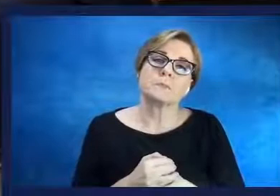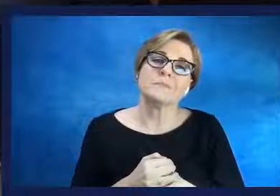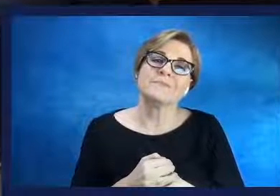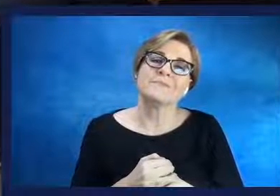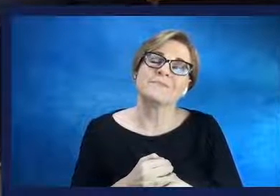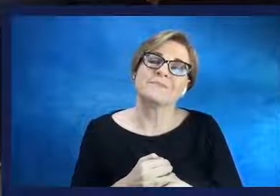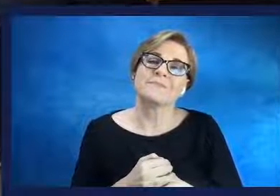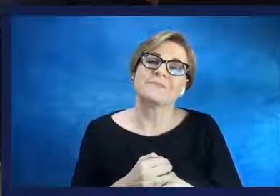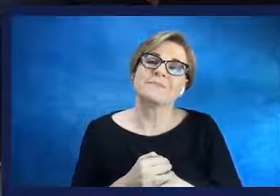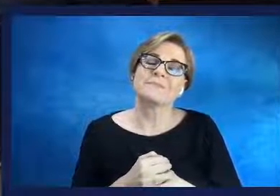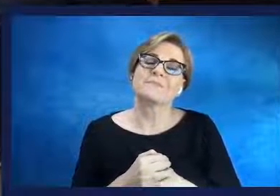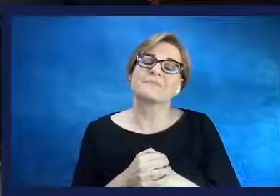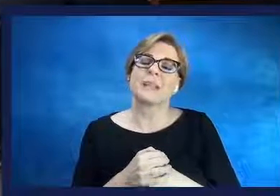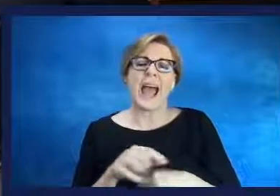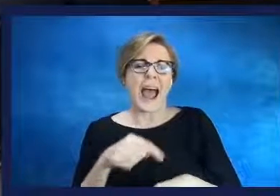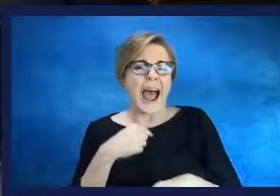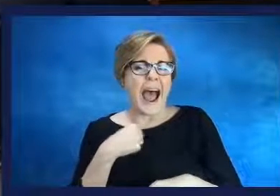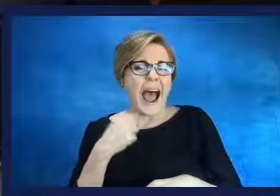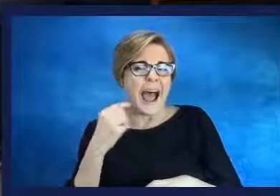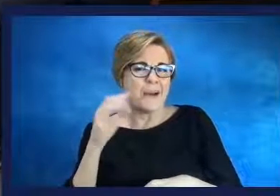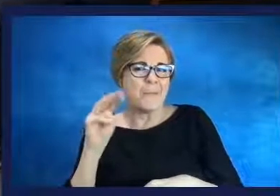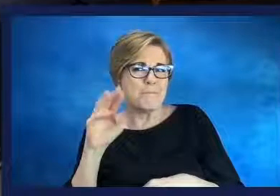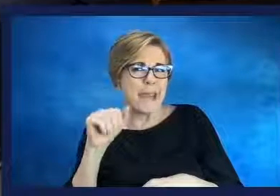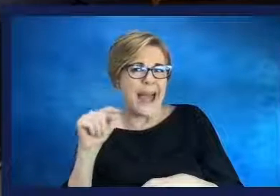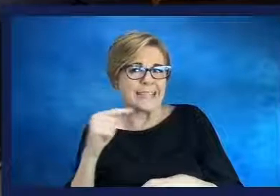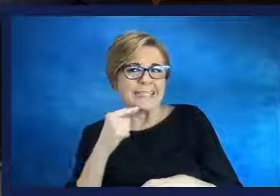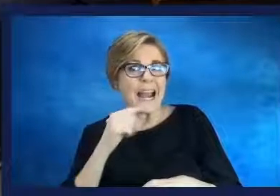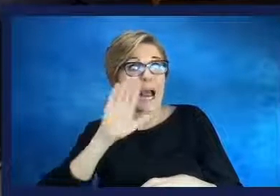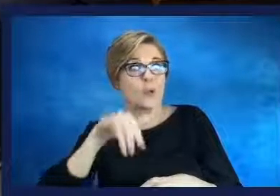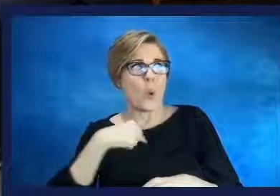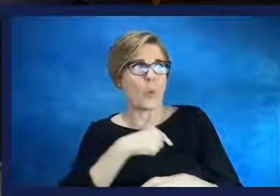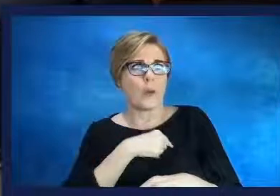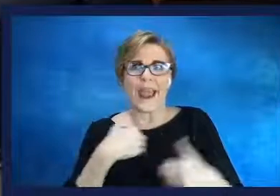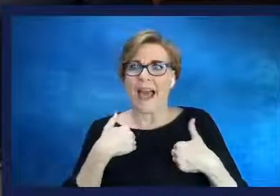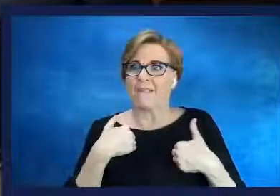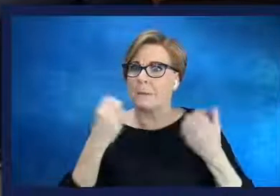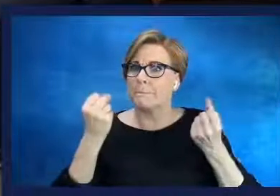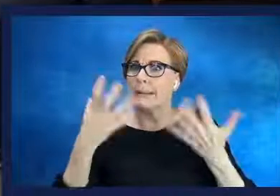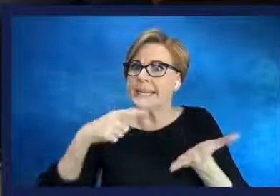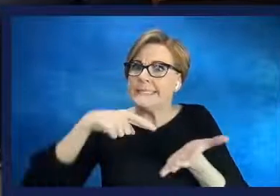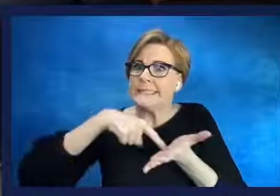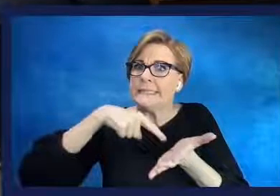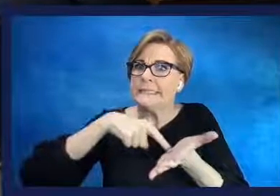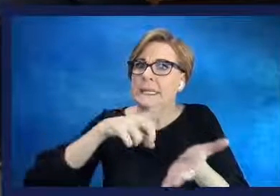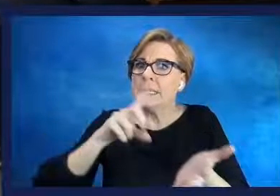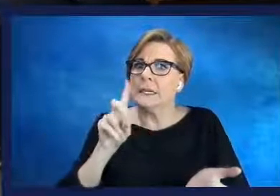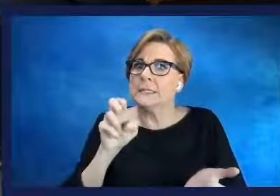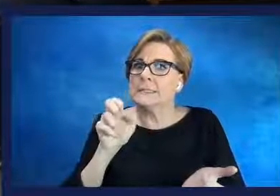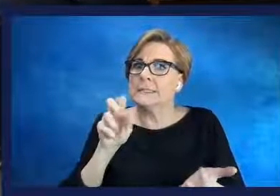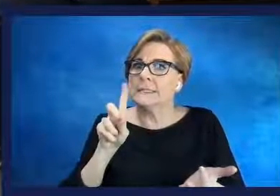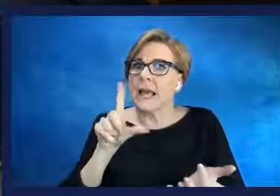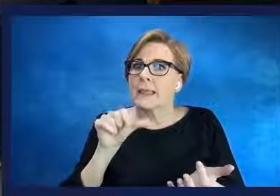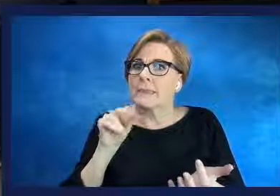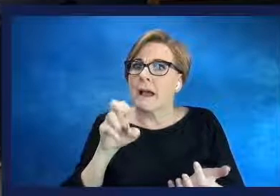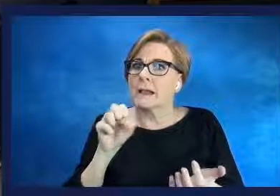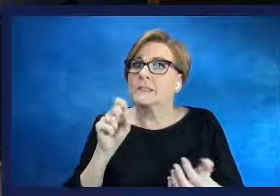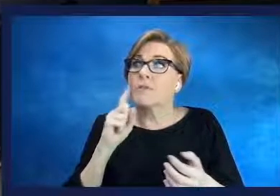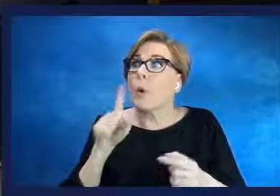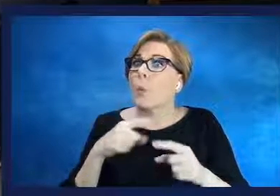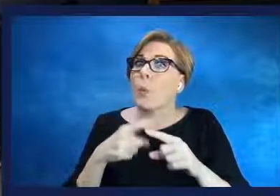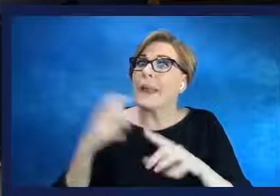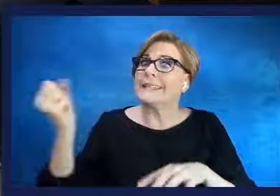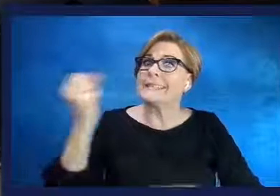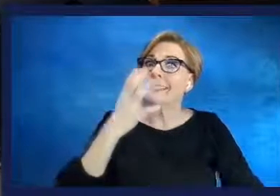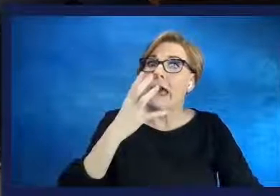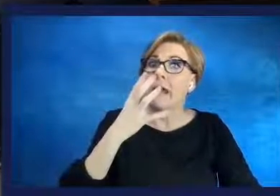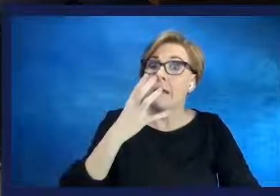I know we have a lot of deadlines related to when and how quickly we have to have ballots back. Are there timelines for SEB